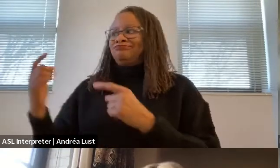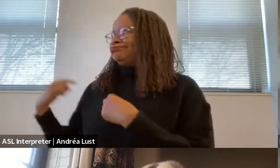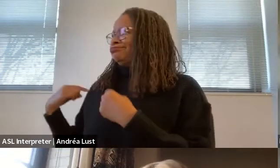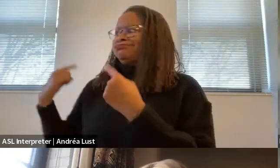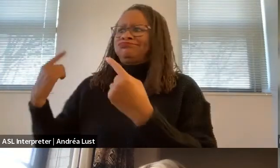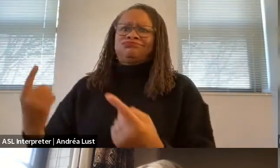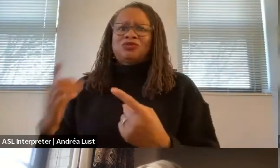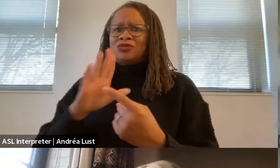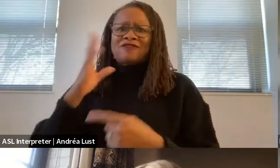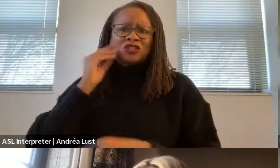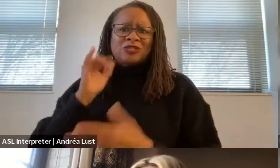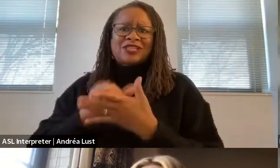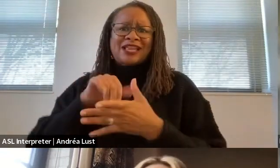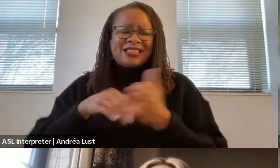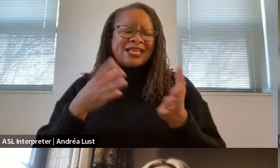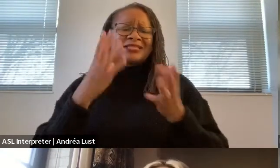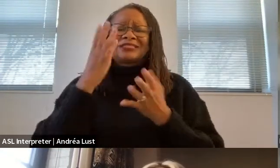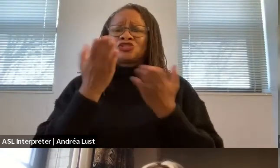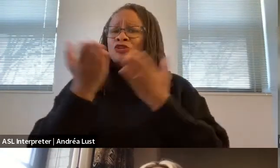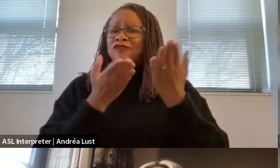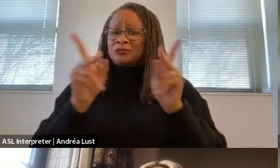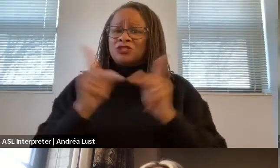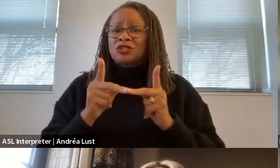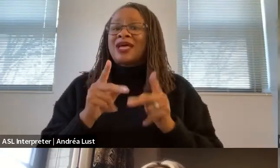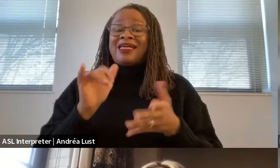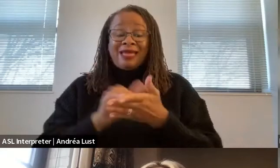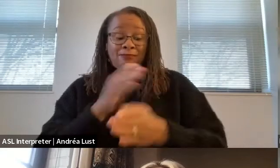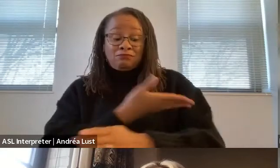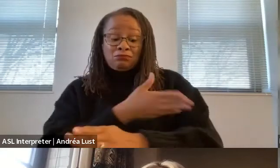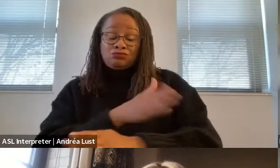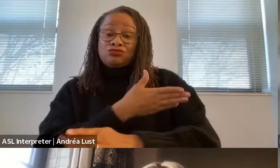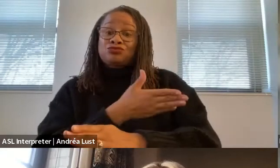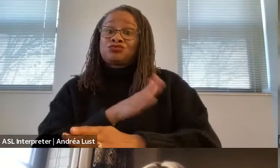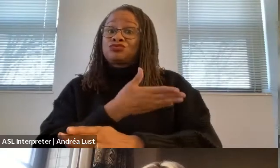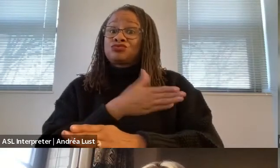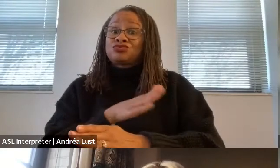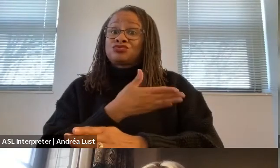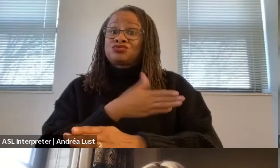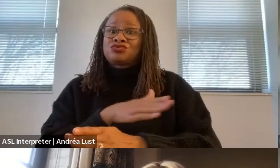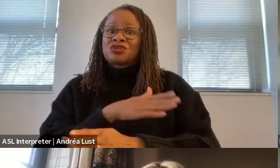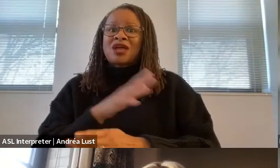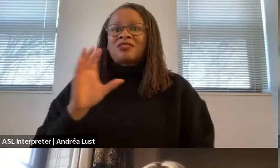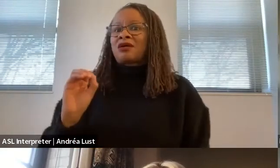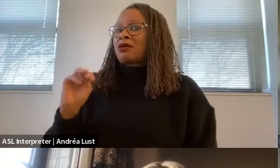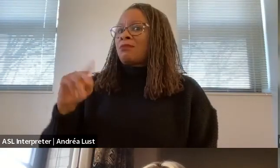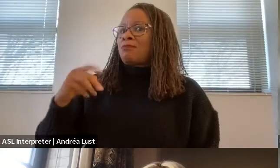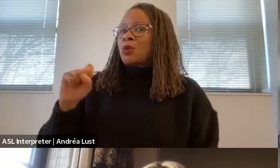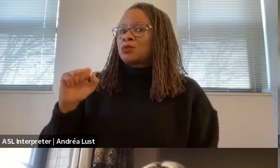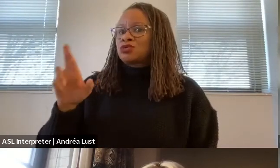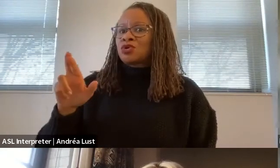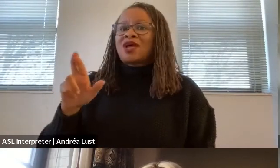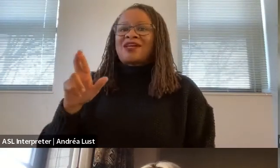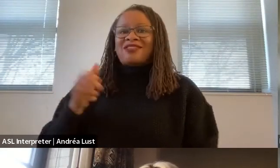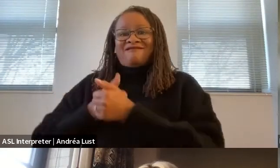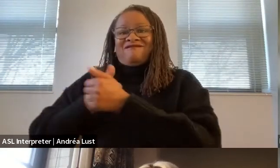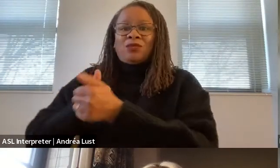that service position. The music, you know, the orchestration that accompanies her through this freedom,